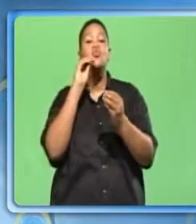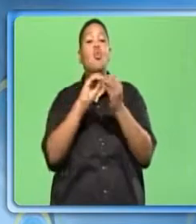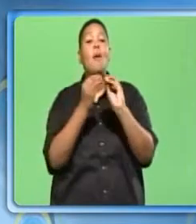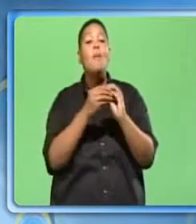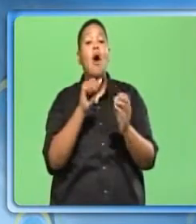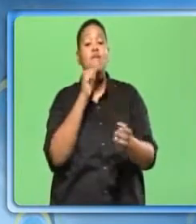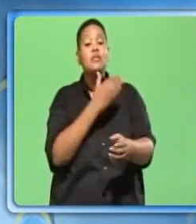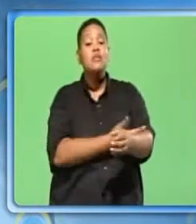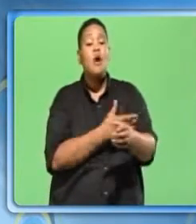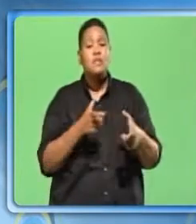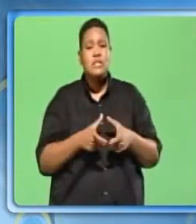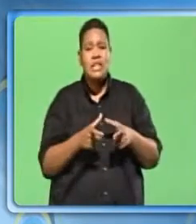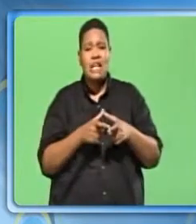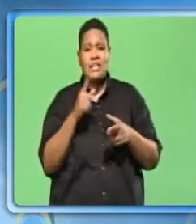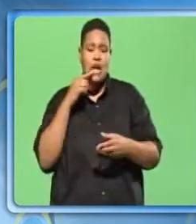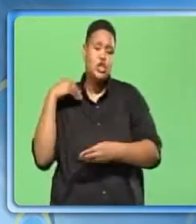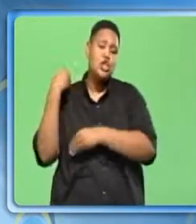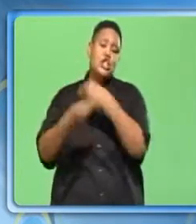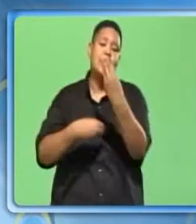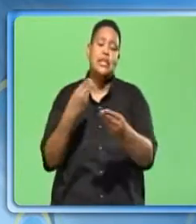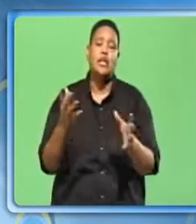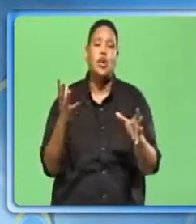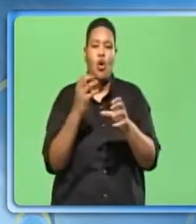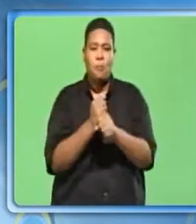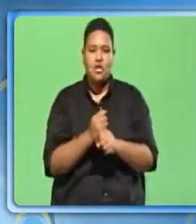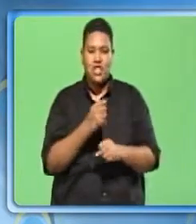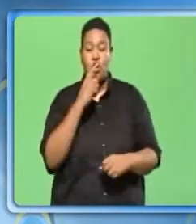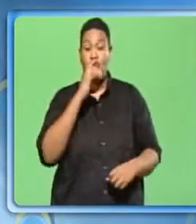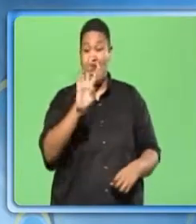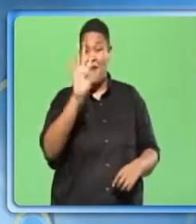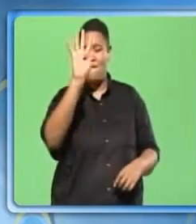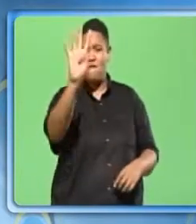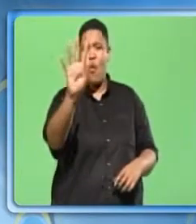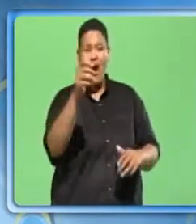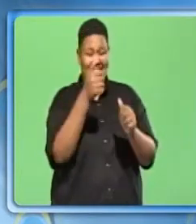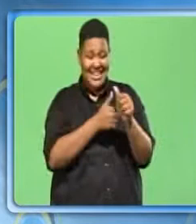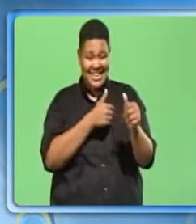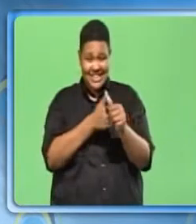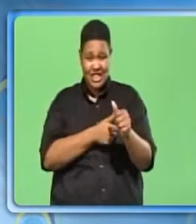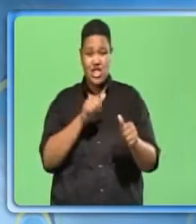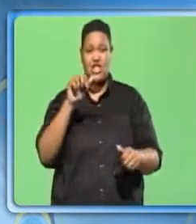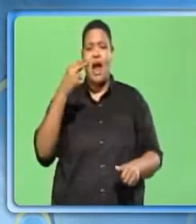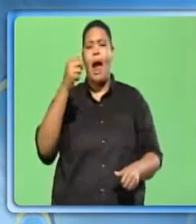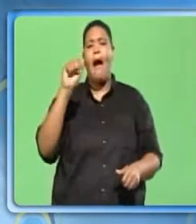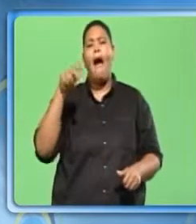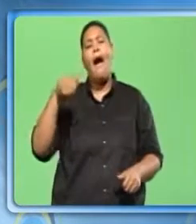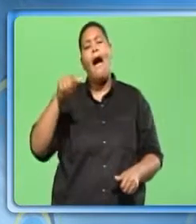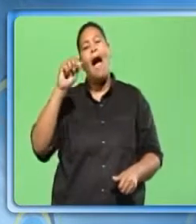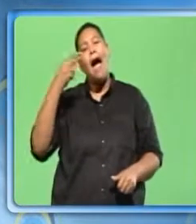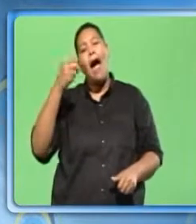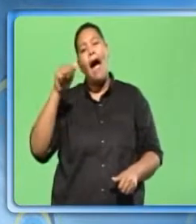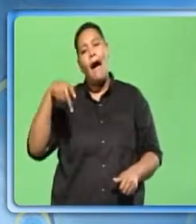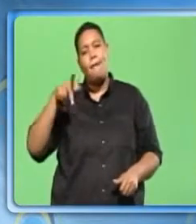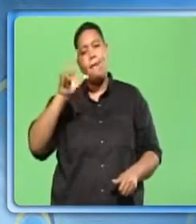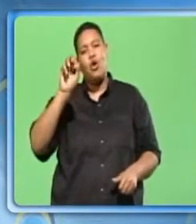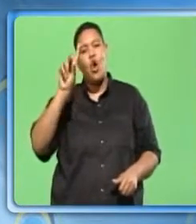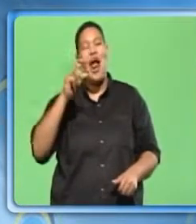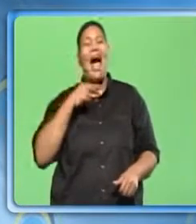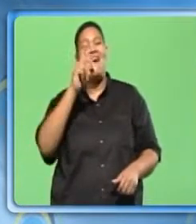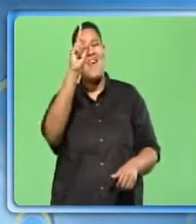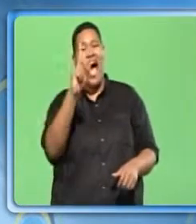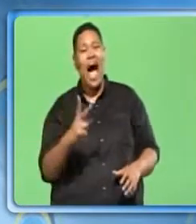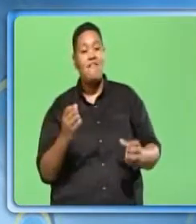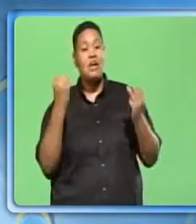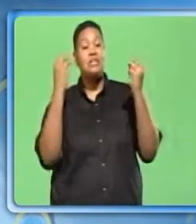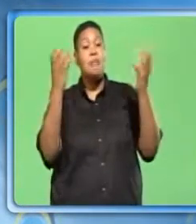and genetic composition. 4. Each haploid N containing half as many chromosomes as